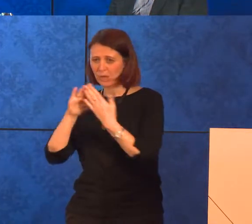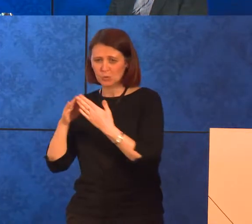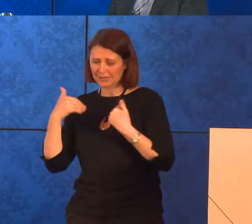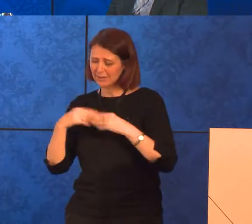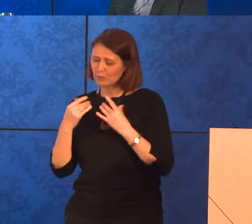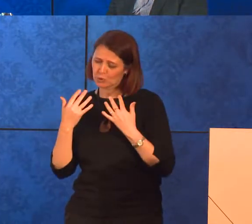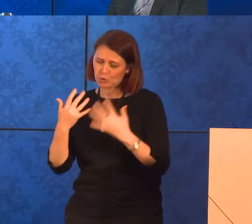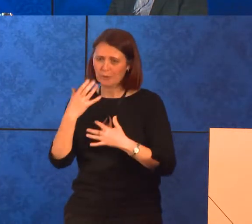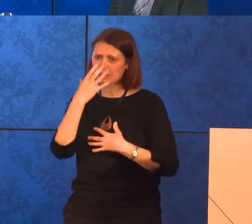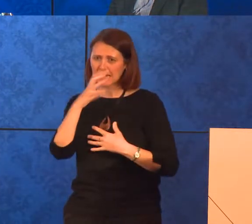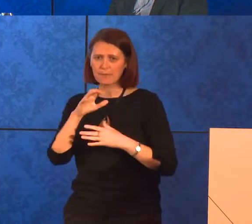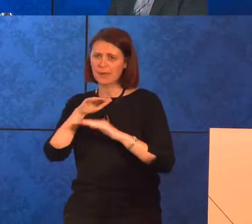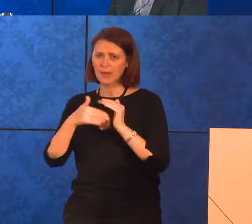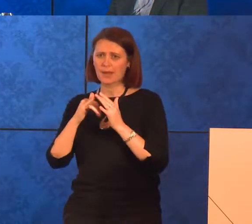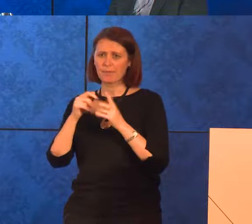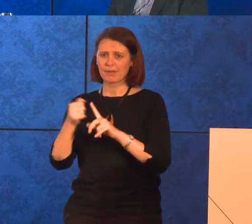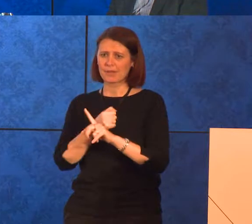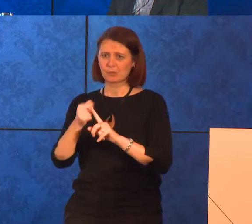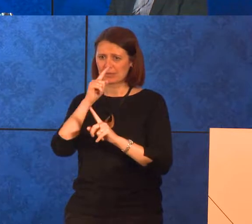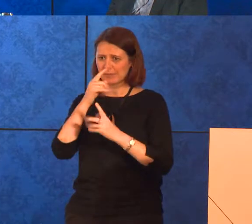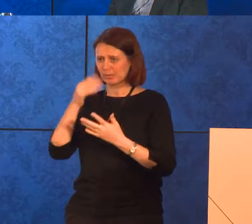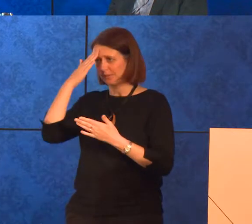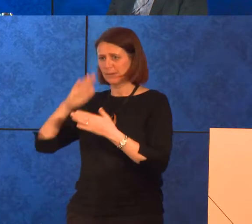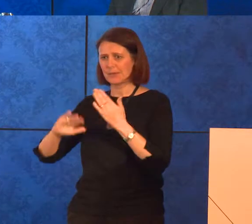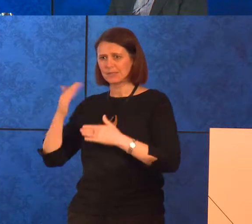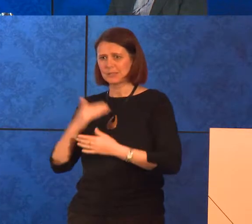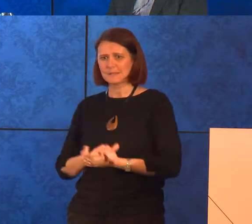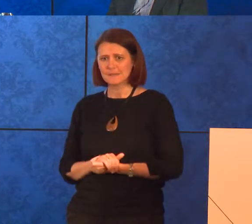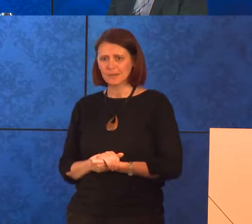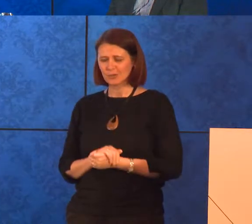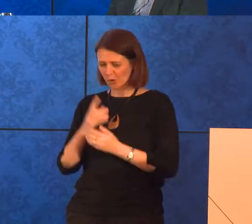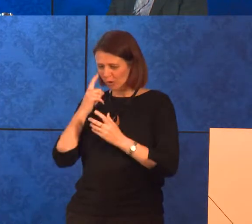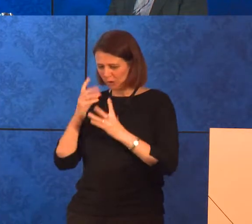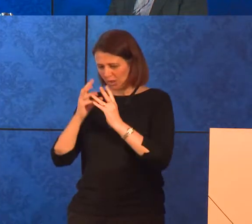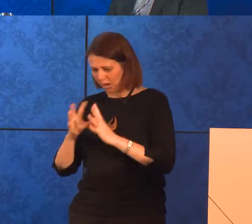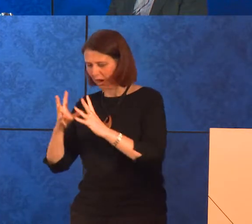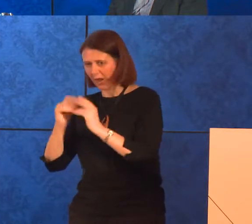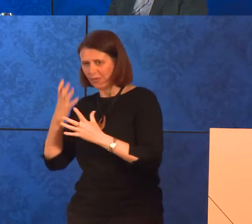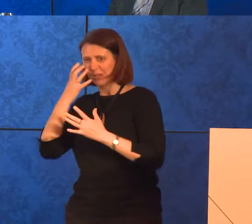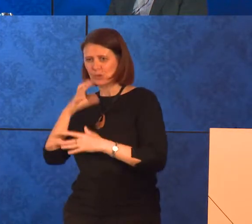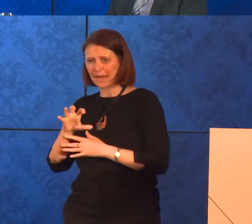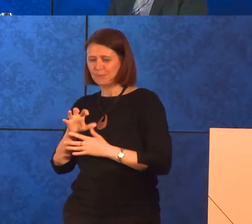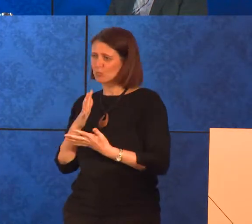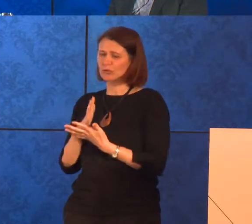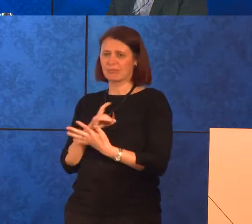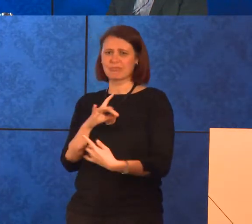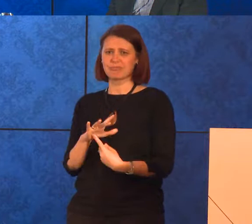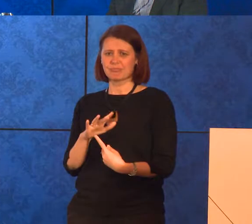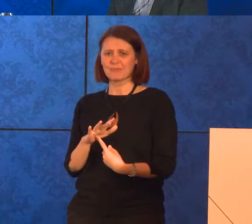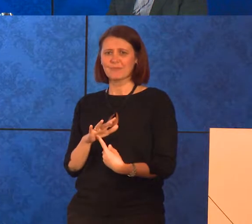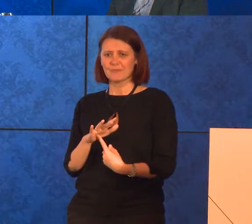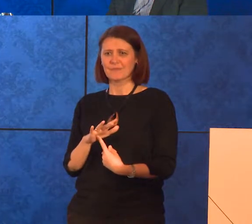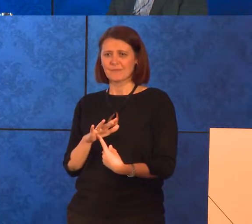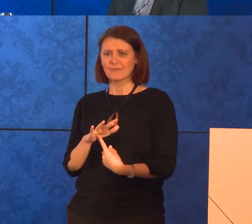much shame around the abuse that people experience. And so breaking down some of that is absolutely critical, and we can't